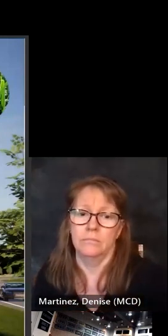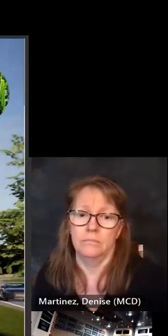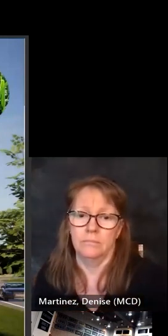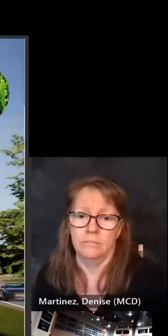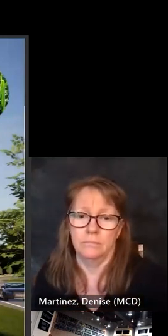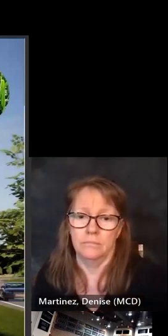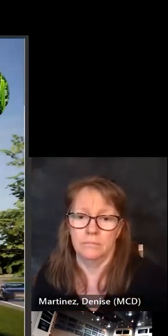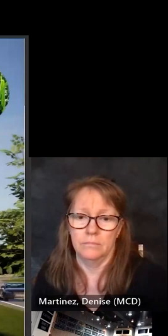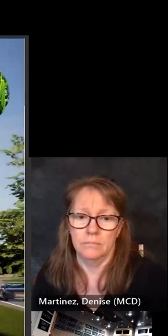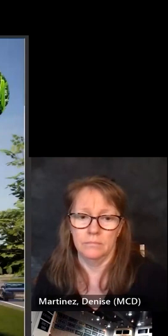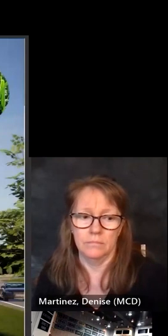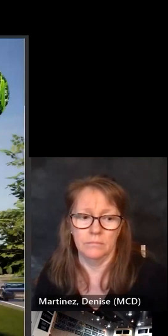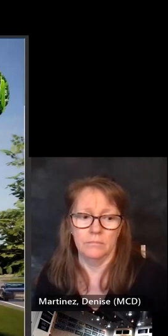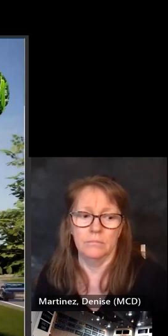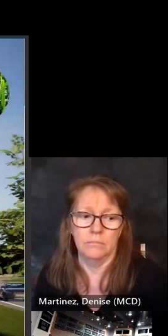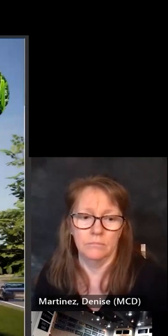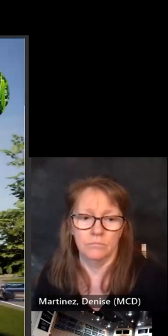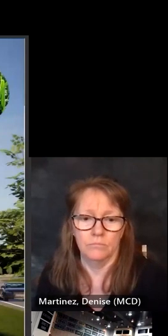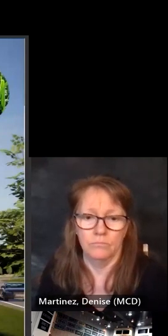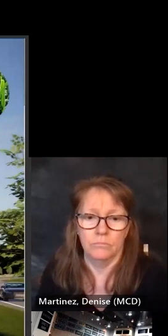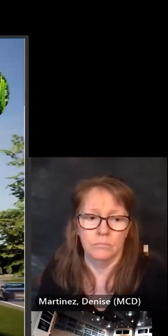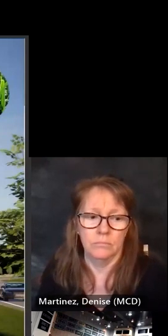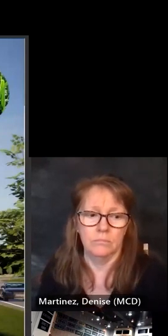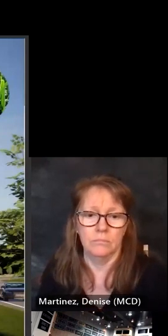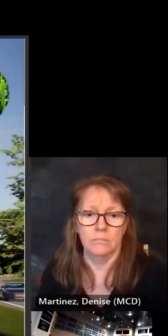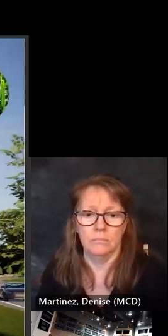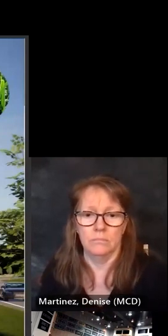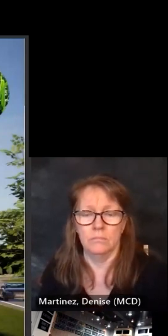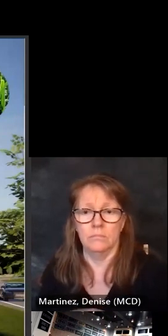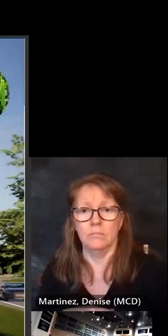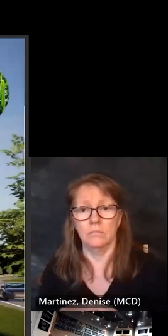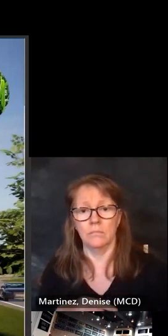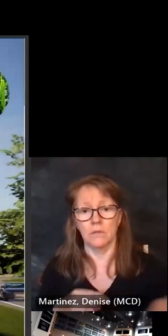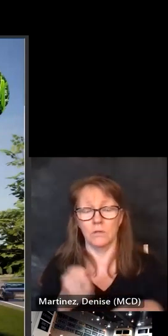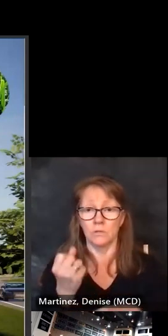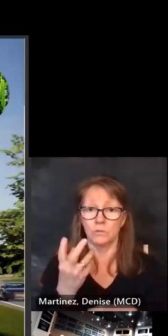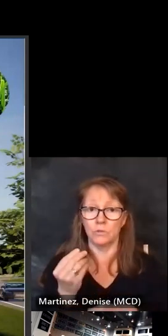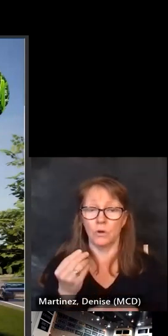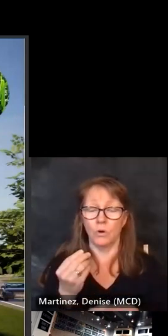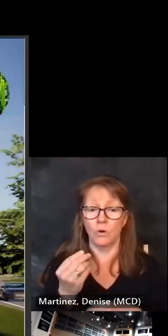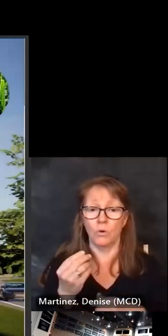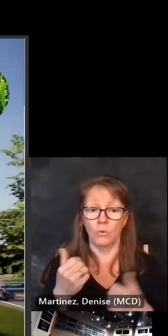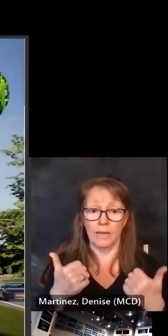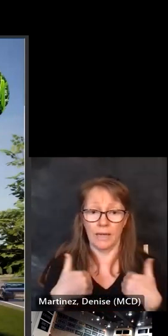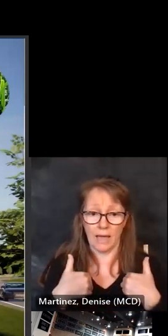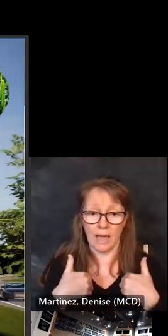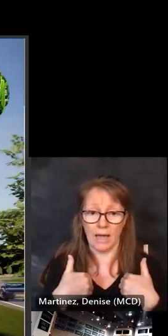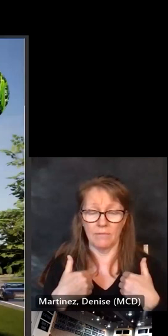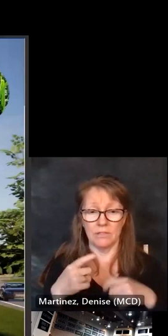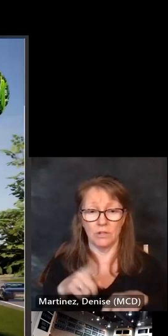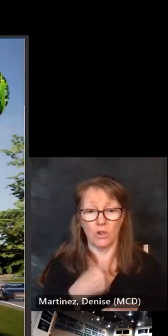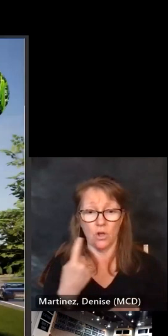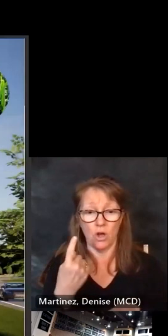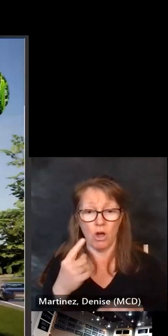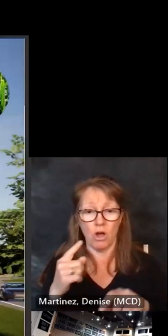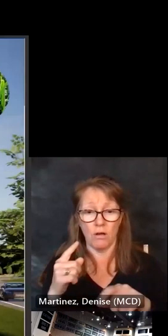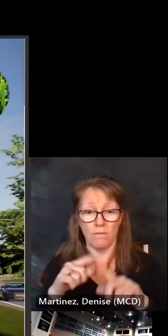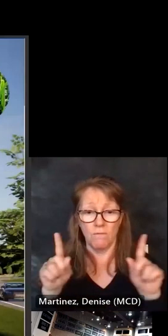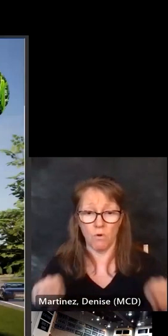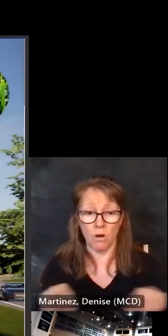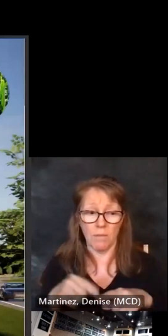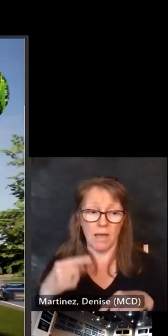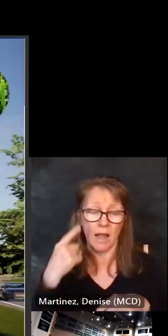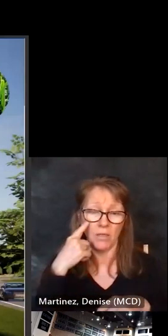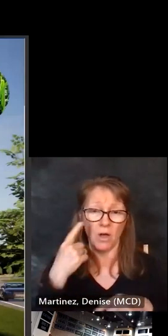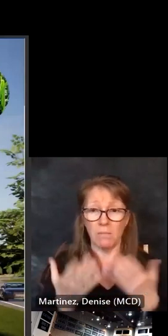that Housing and Development Committee. And so y'all have this right here. It's a long form. And I thought maybe we could all